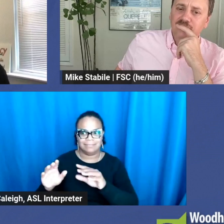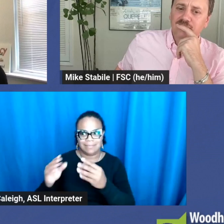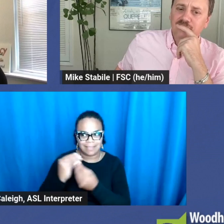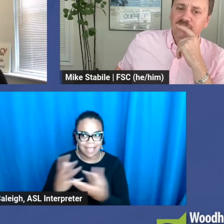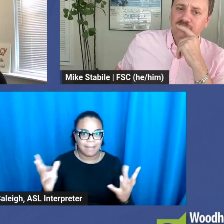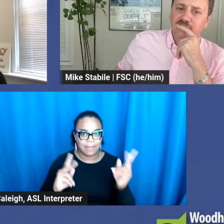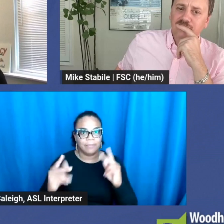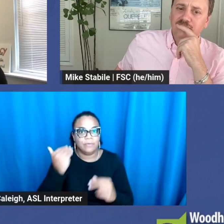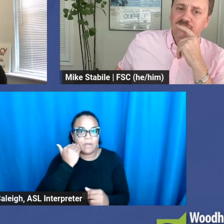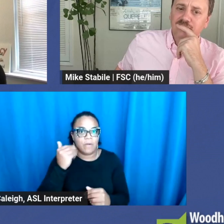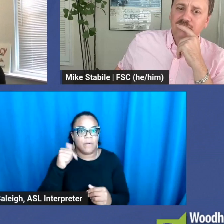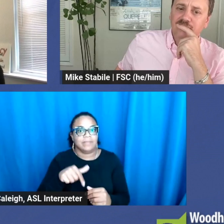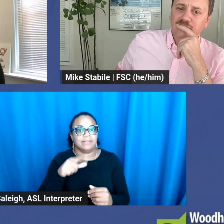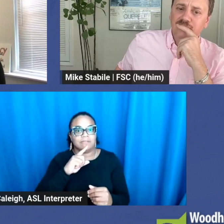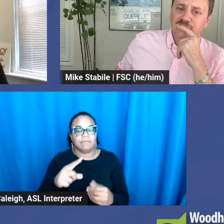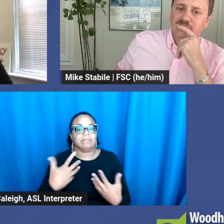bills.